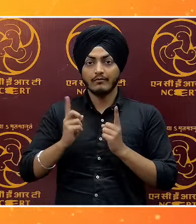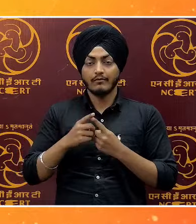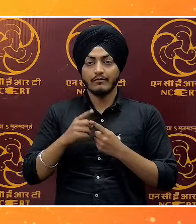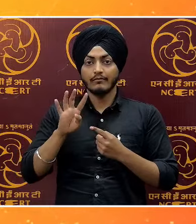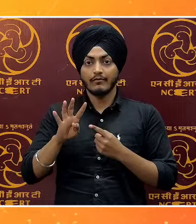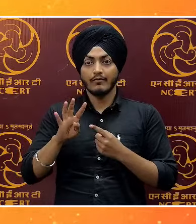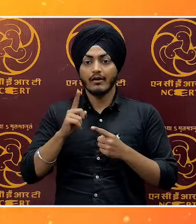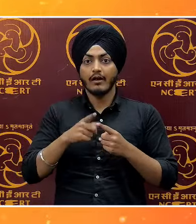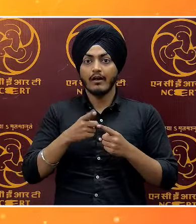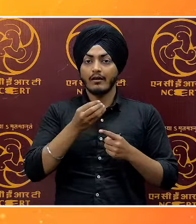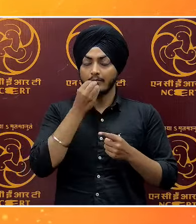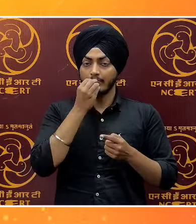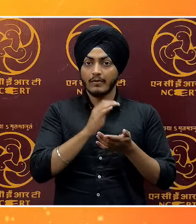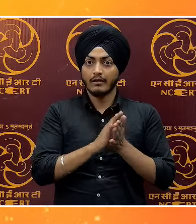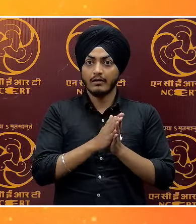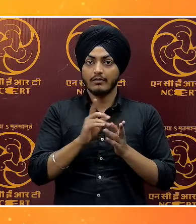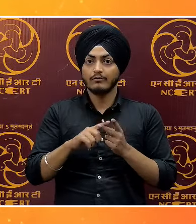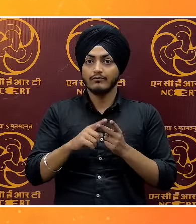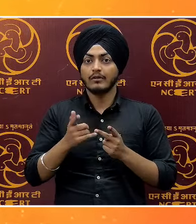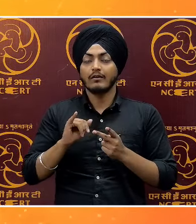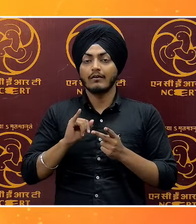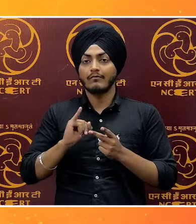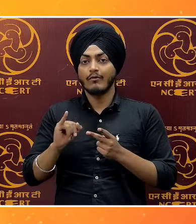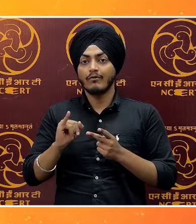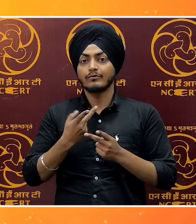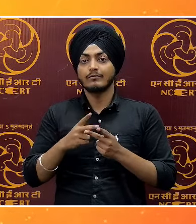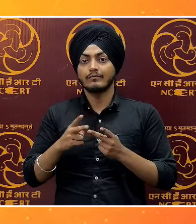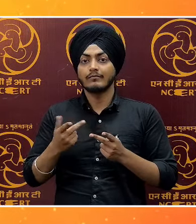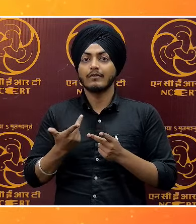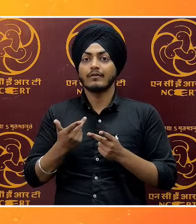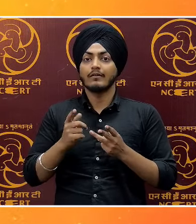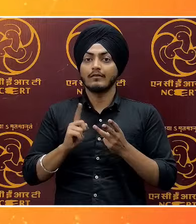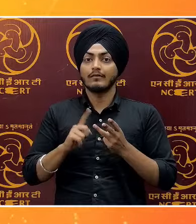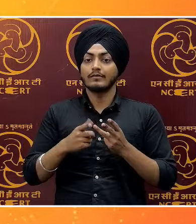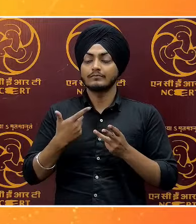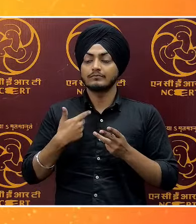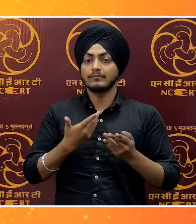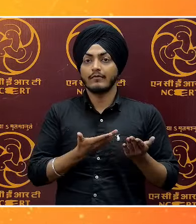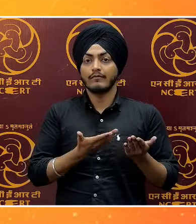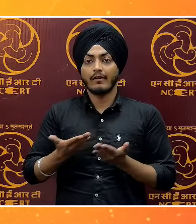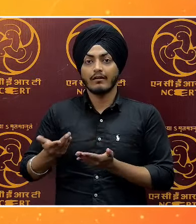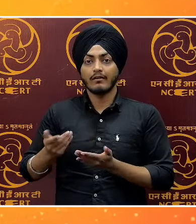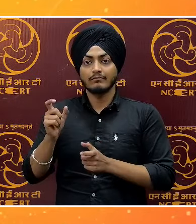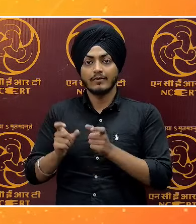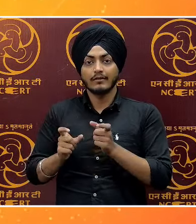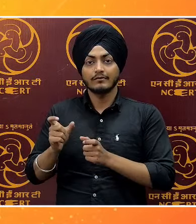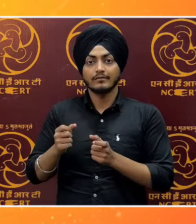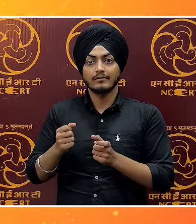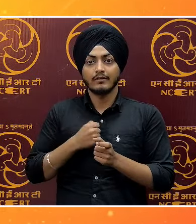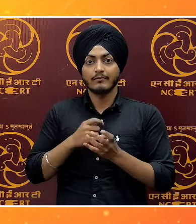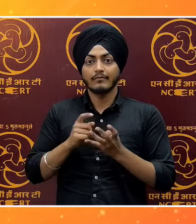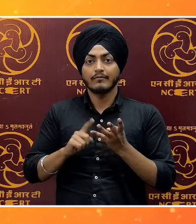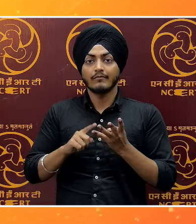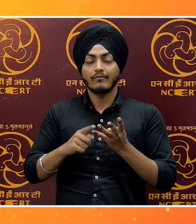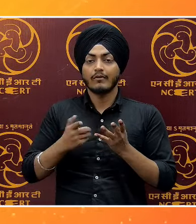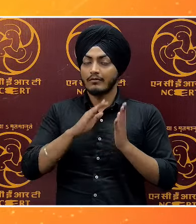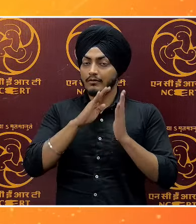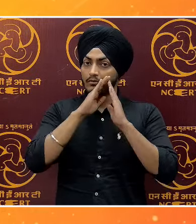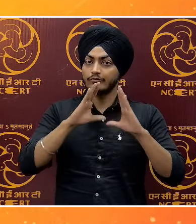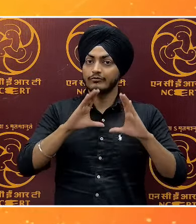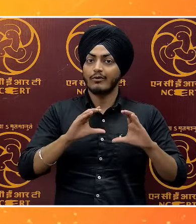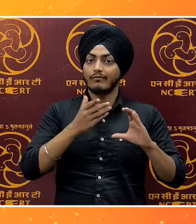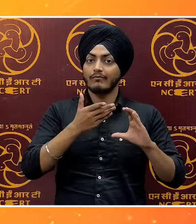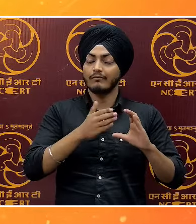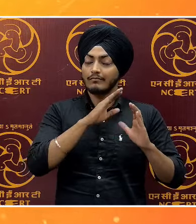is kitchen, one is toilet area, Yeah. one is living room, and the one which I have highlighted is the bedroom.